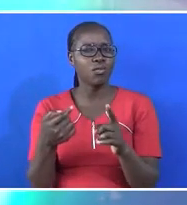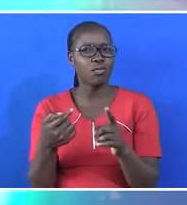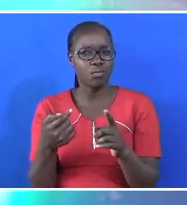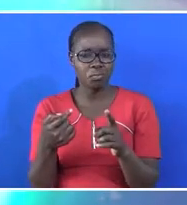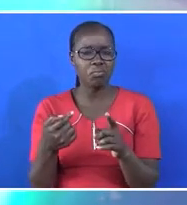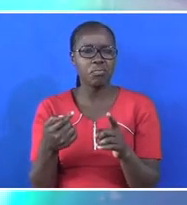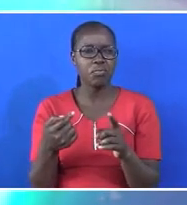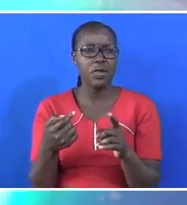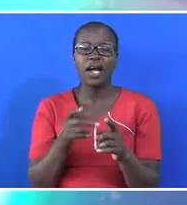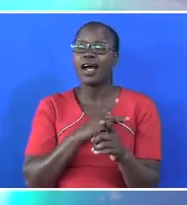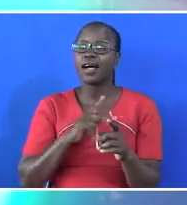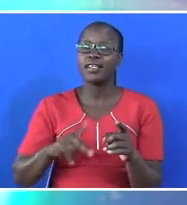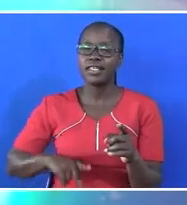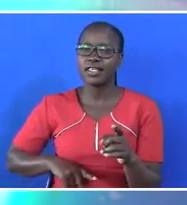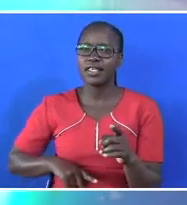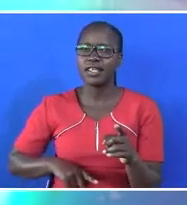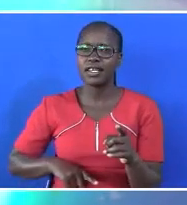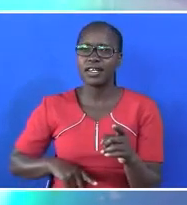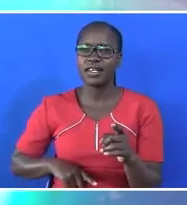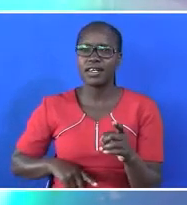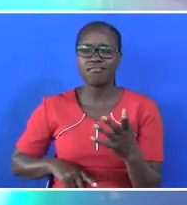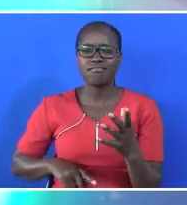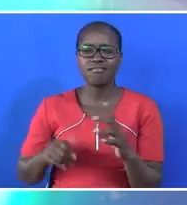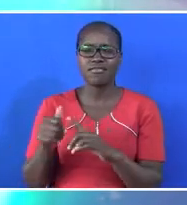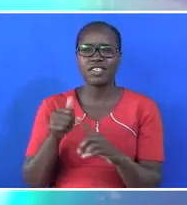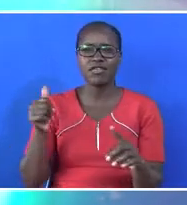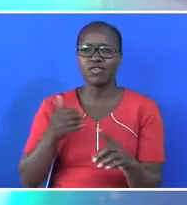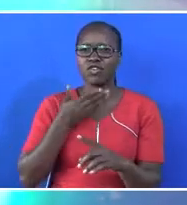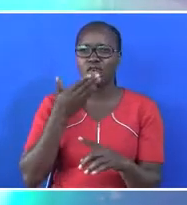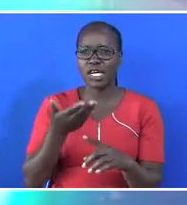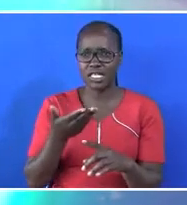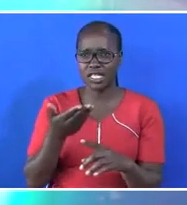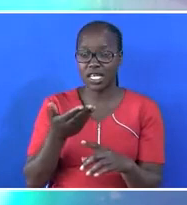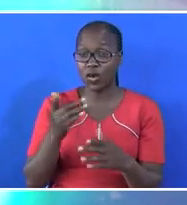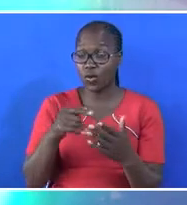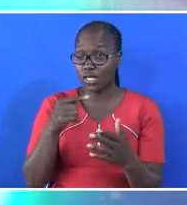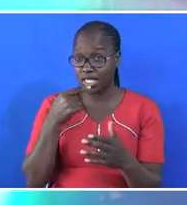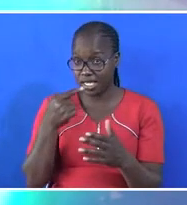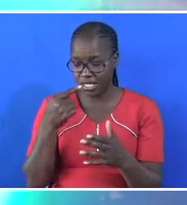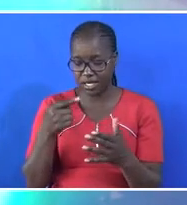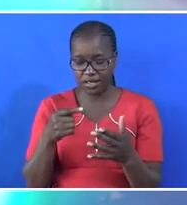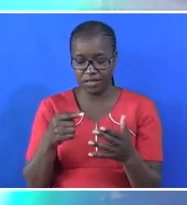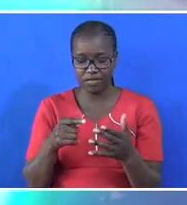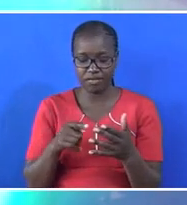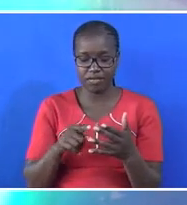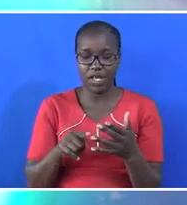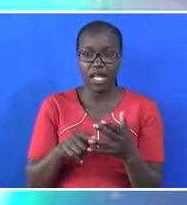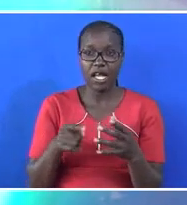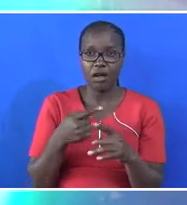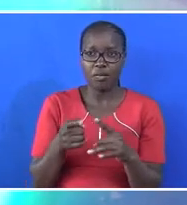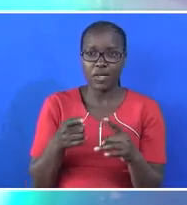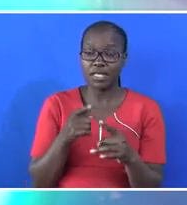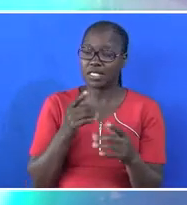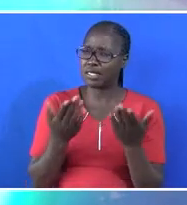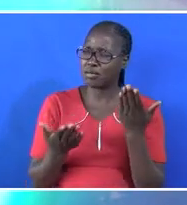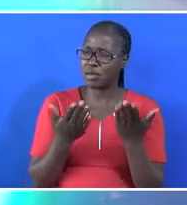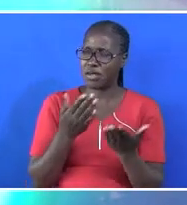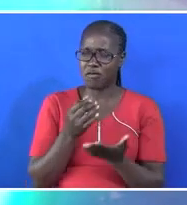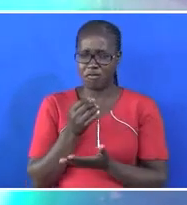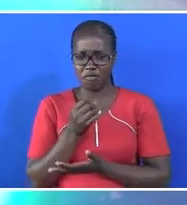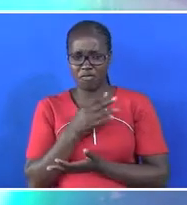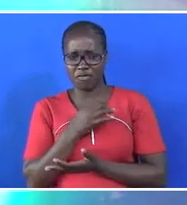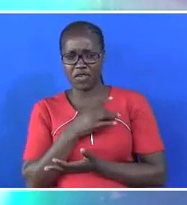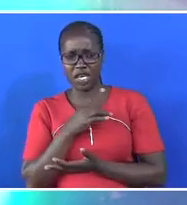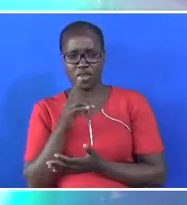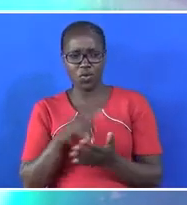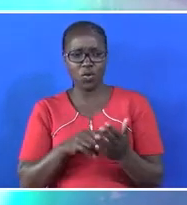And the king refused to answer what they said, but because he probably feared what